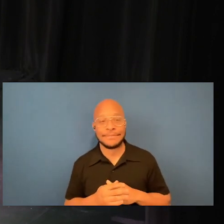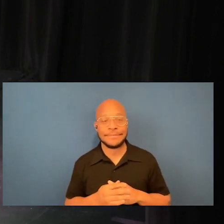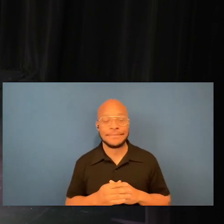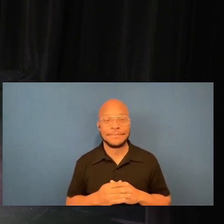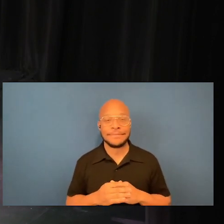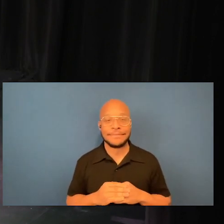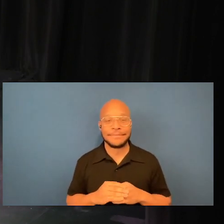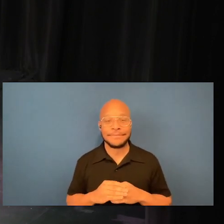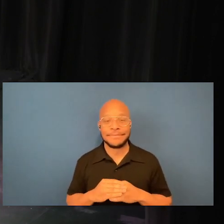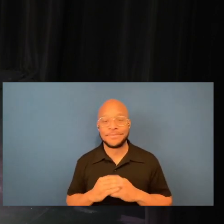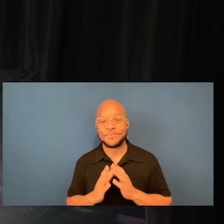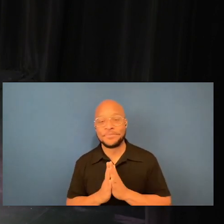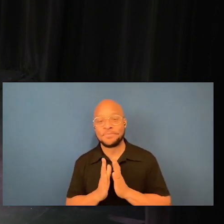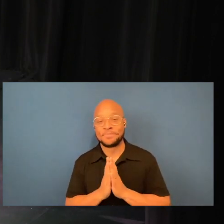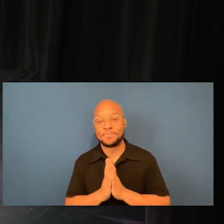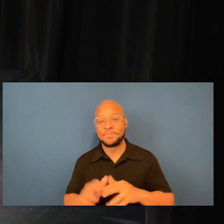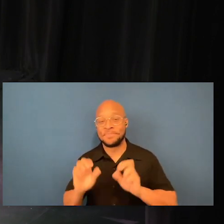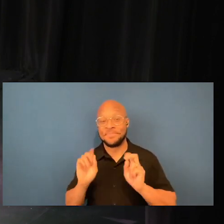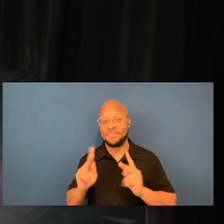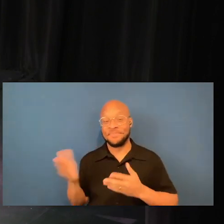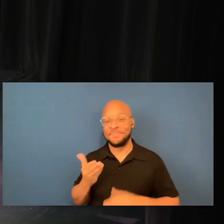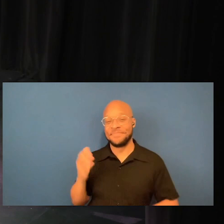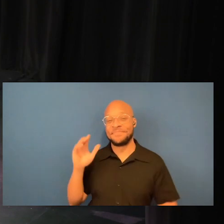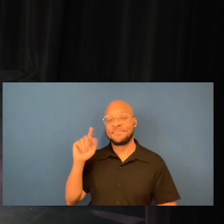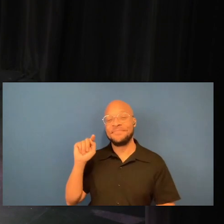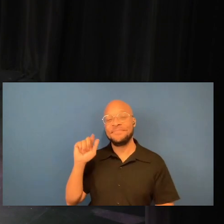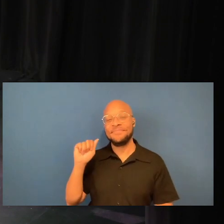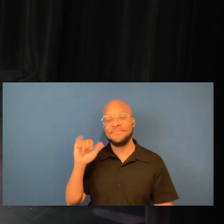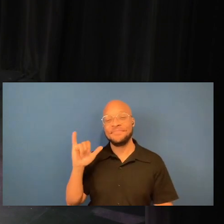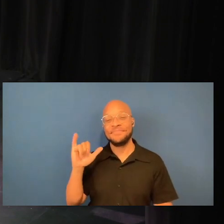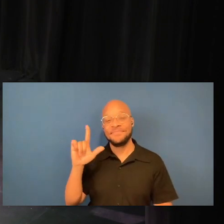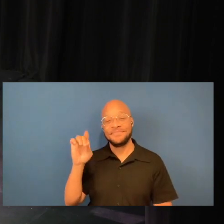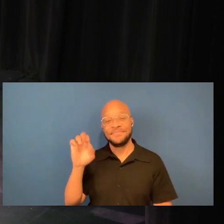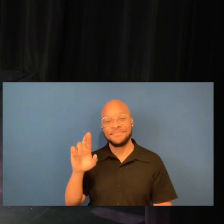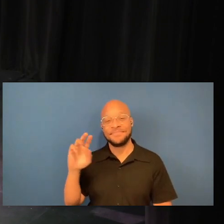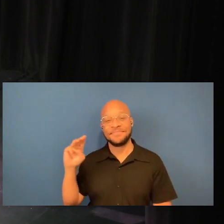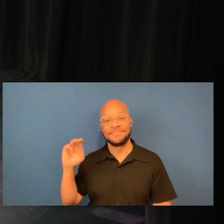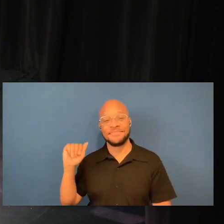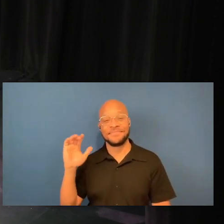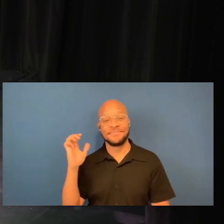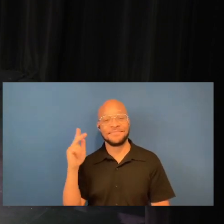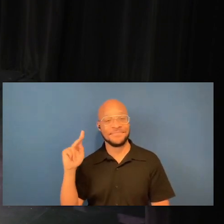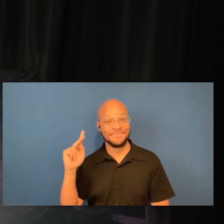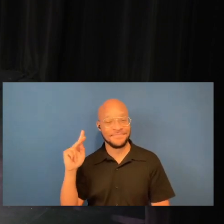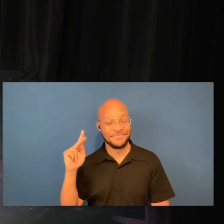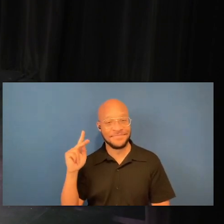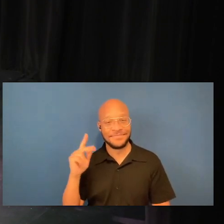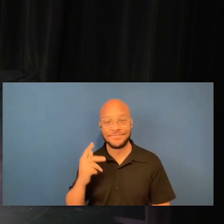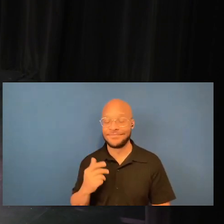it, Taylor. All right, Taylor Mack, dear friend, here we are.